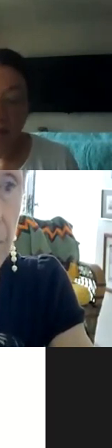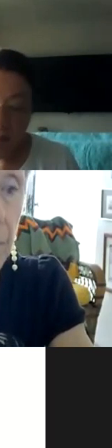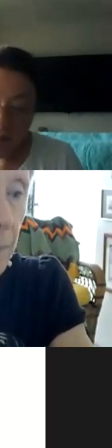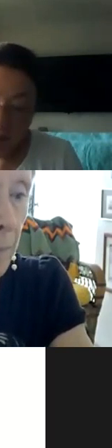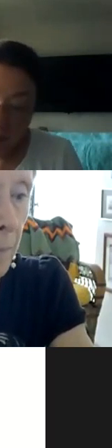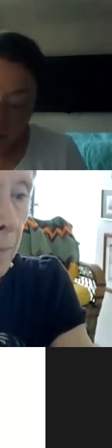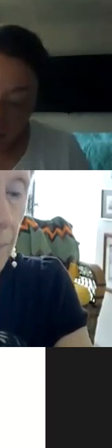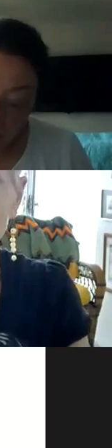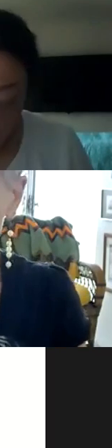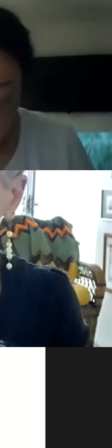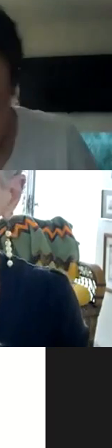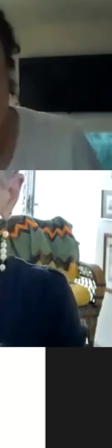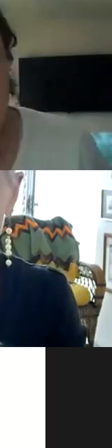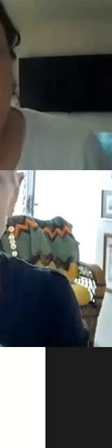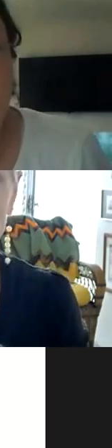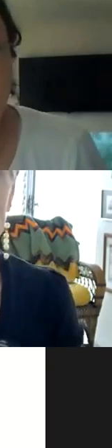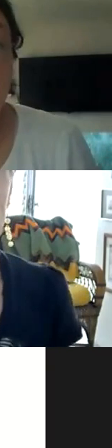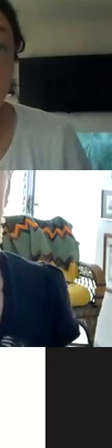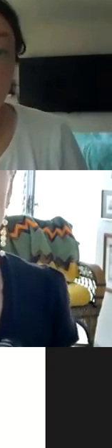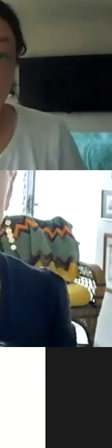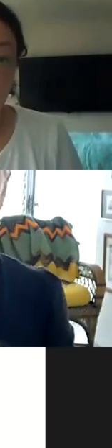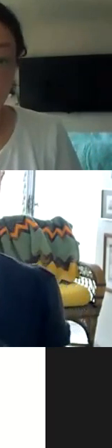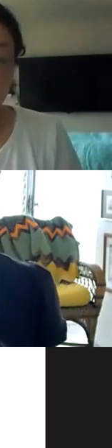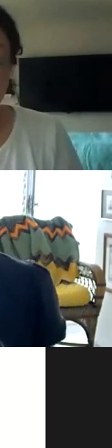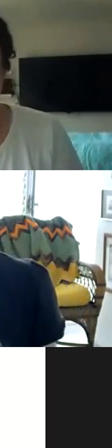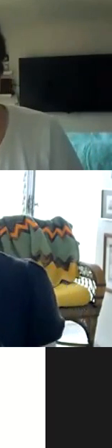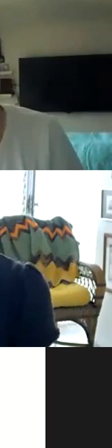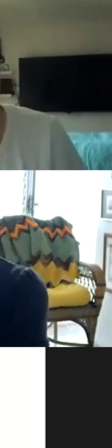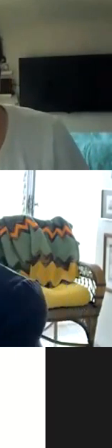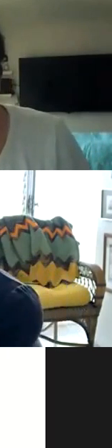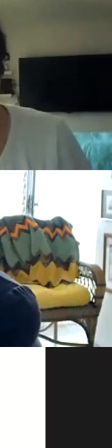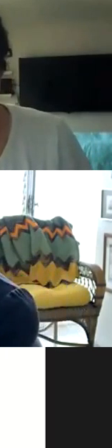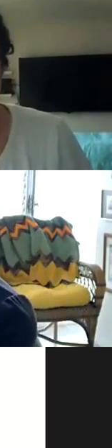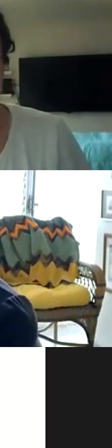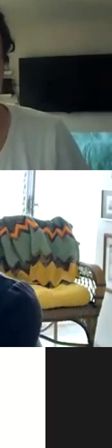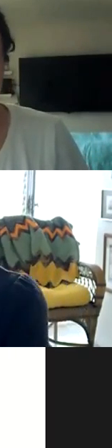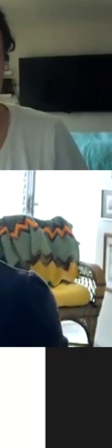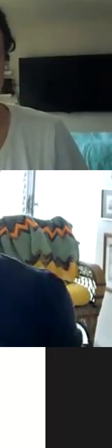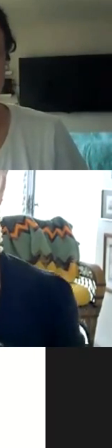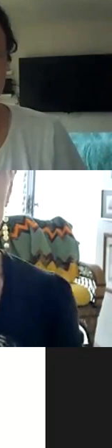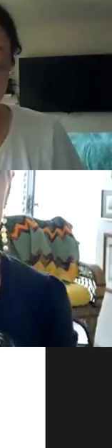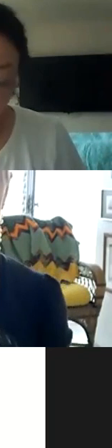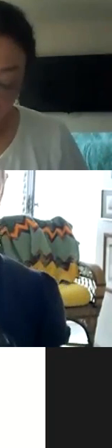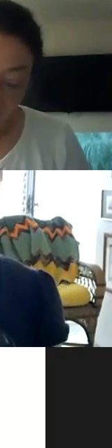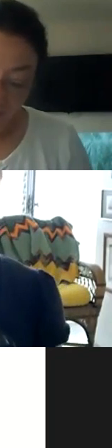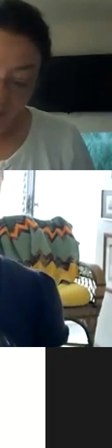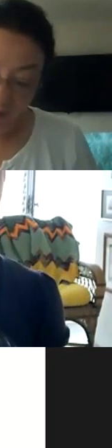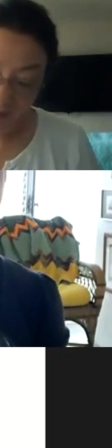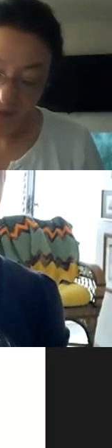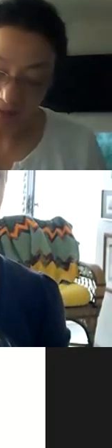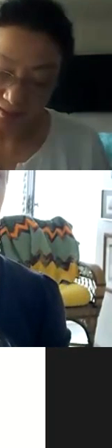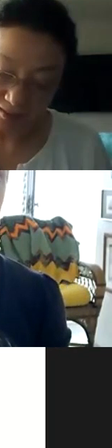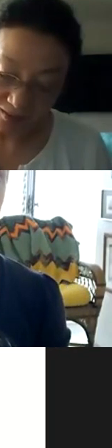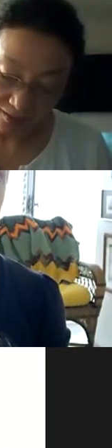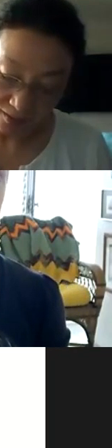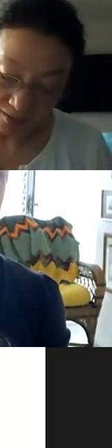I'll send you a couple that are good ones. And really, that's all. That was the end of my presentation. I want to